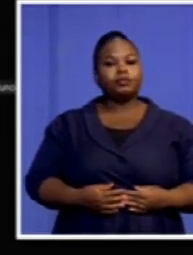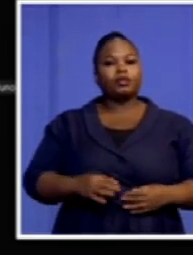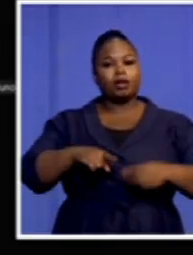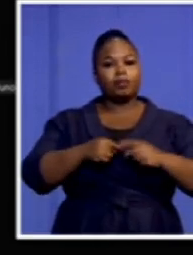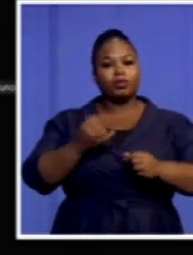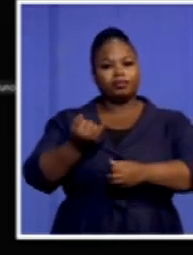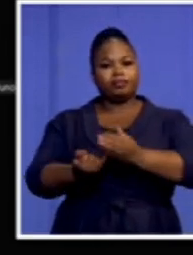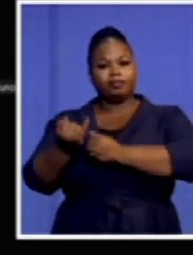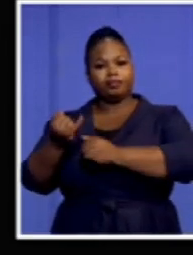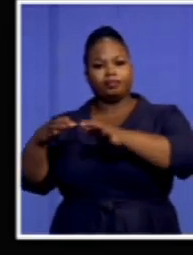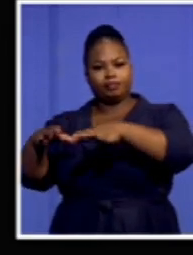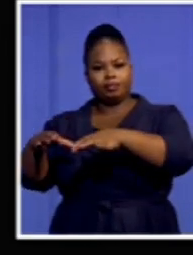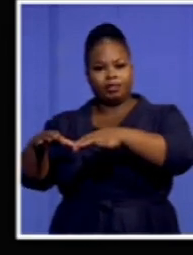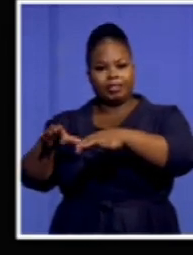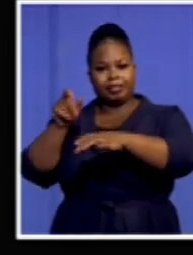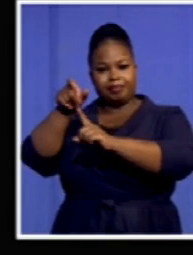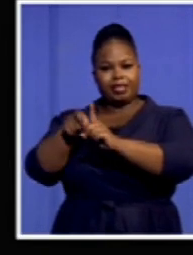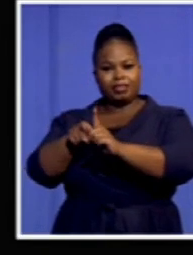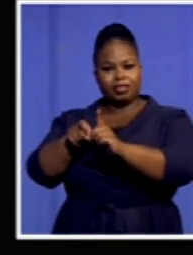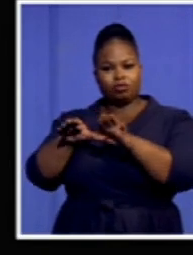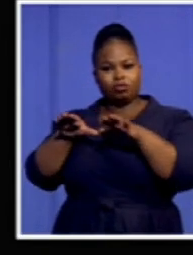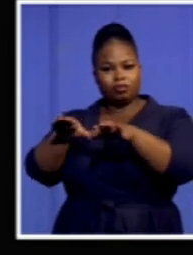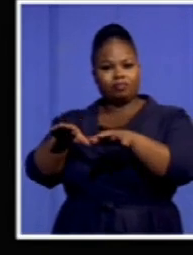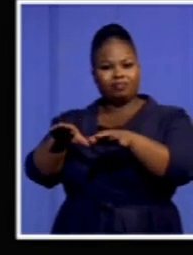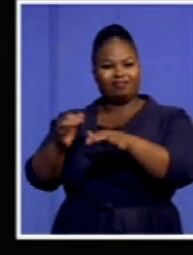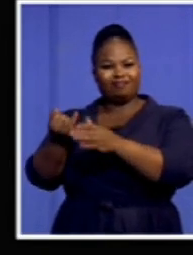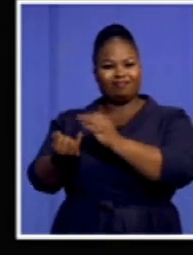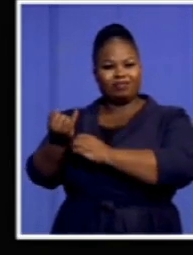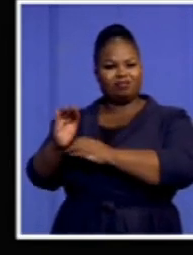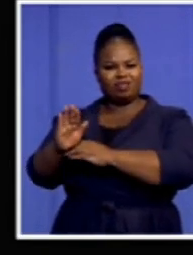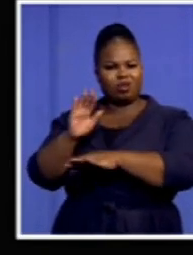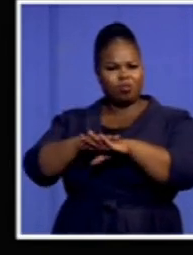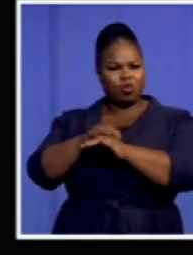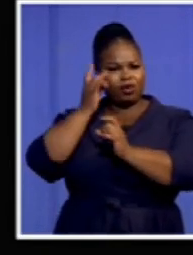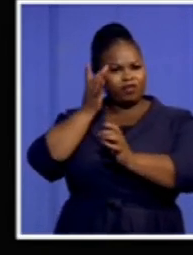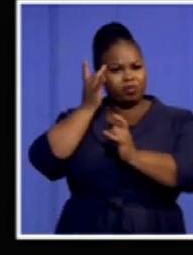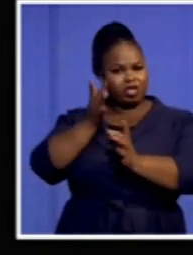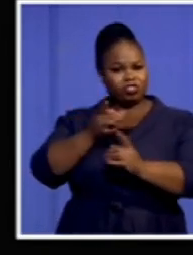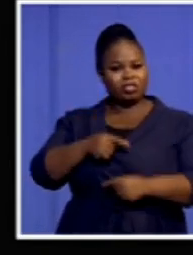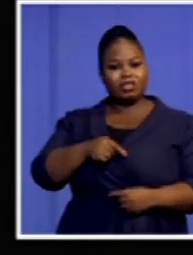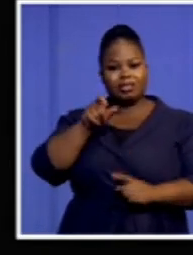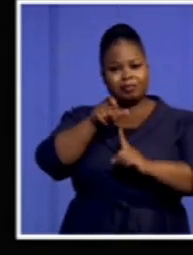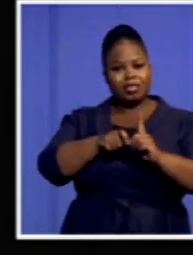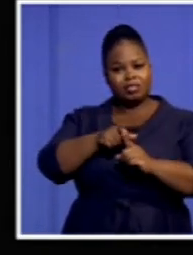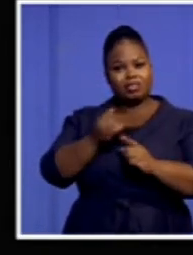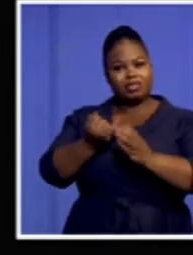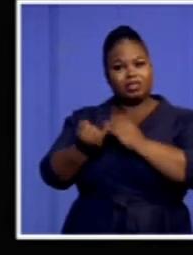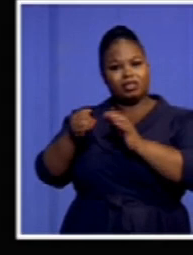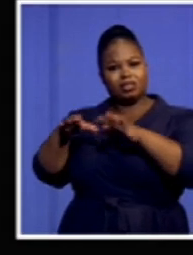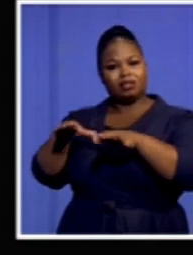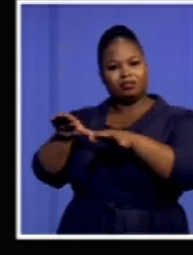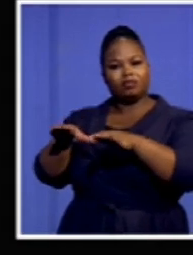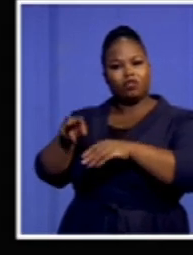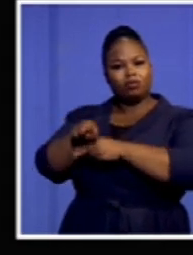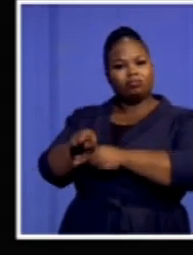persons, and to provide more information as to how should isolation and quarantine be done. These regulations provide for isolation or